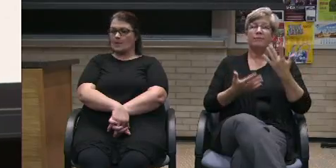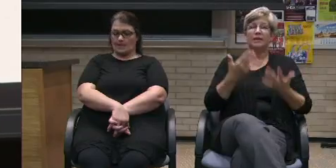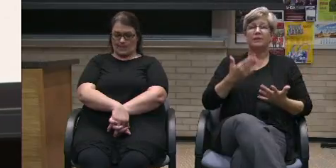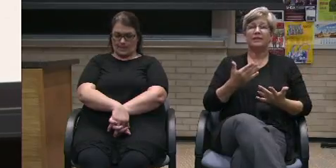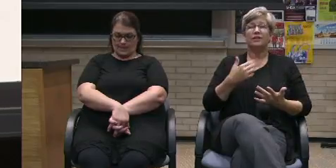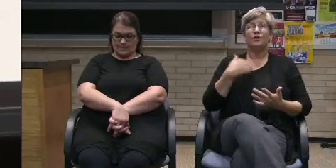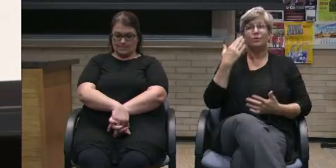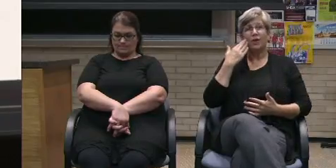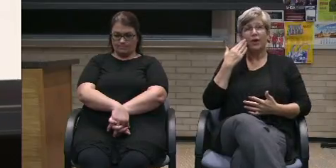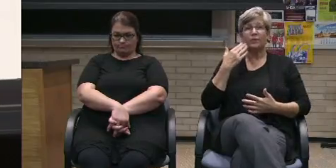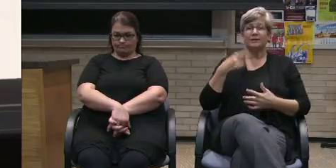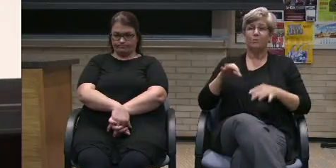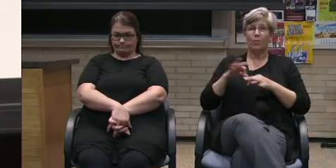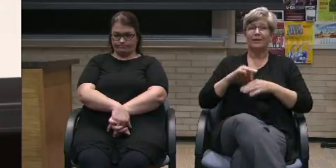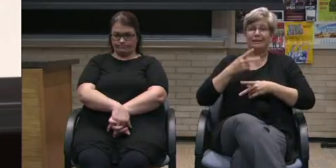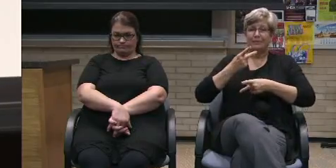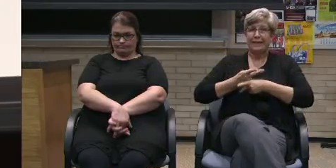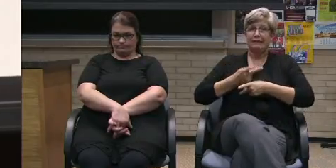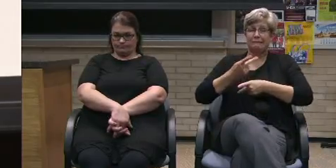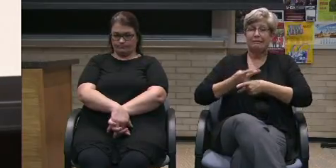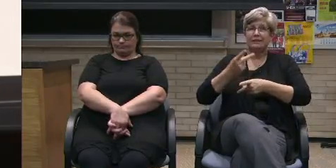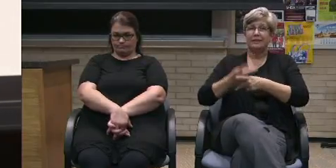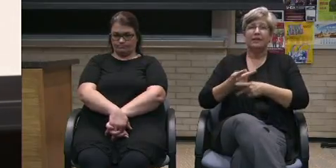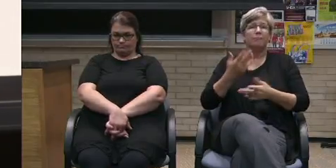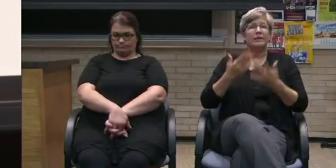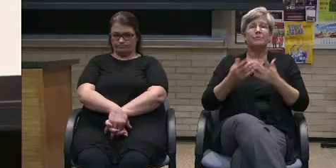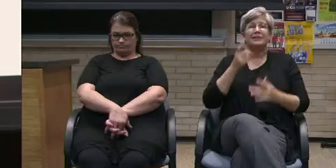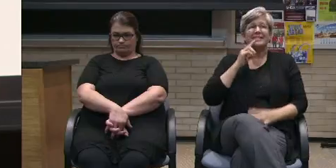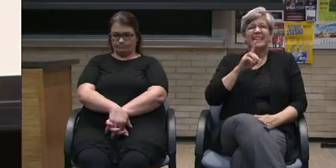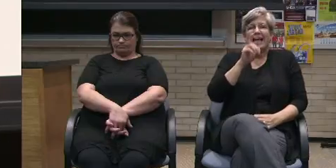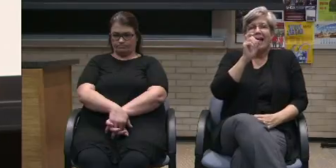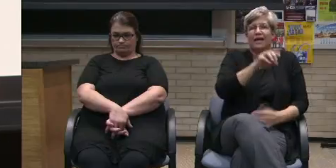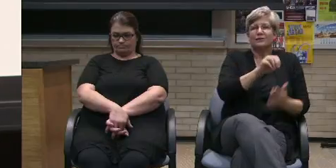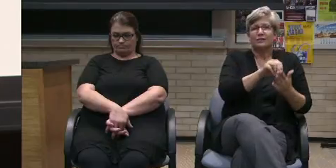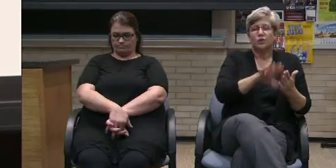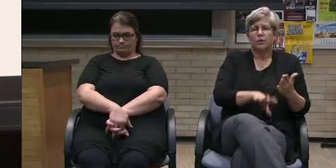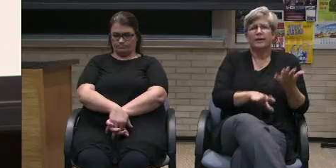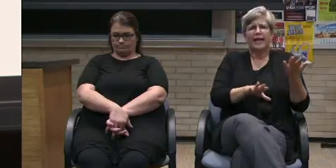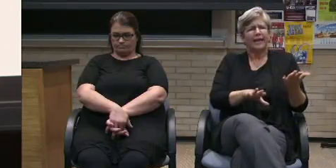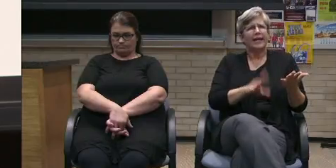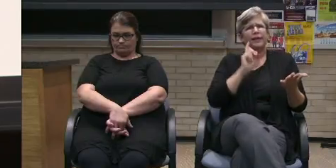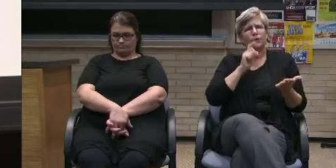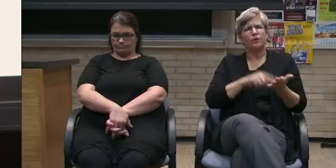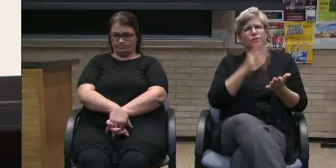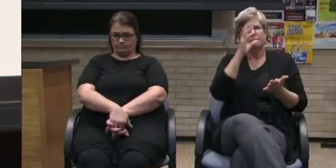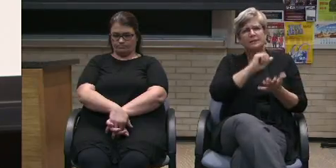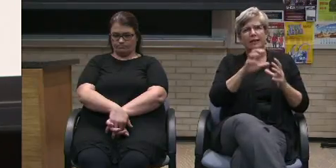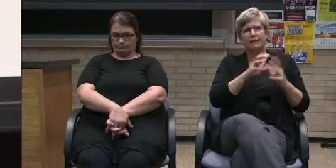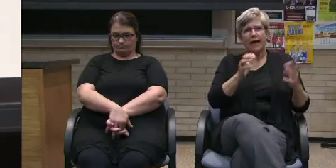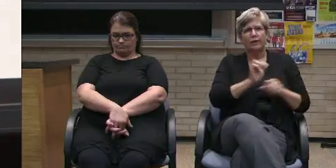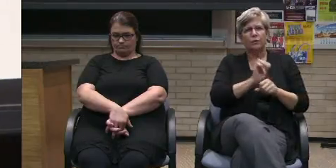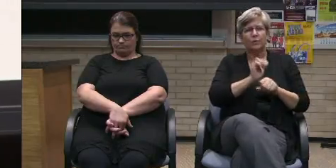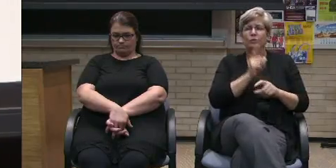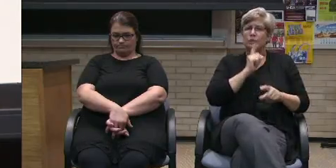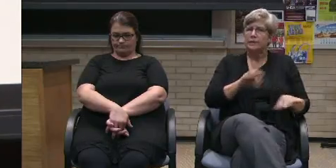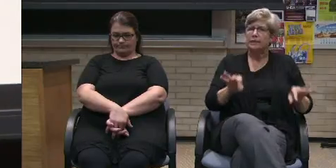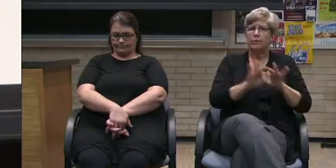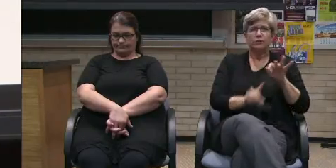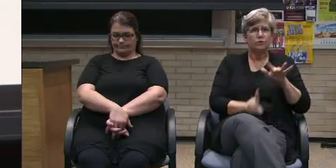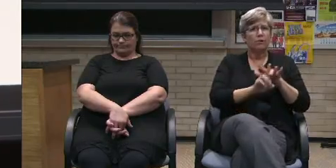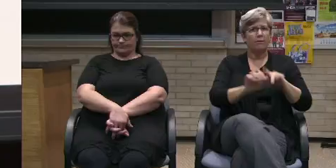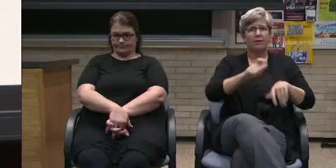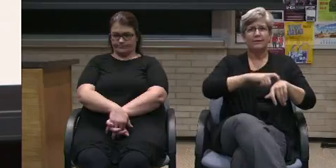Johnny, can I talk to you for a minute? You haven't been in class for a couple of weeks. It's really important that you're here. You're going to fall behind. It's going to be so hard